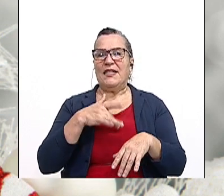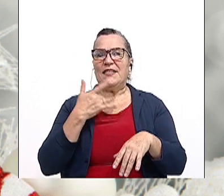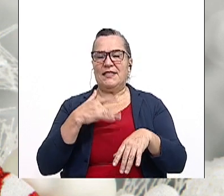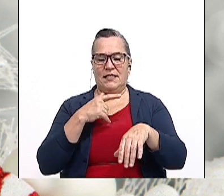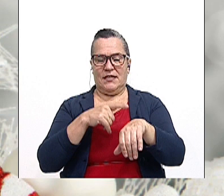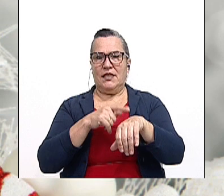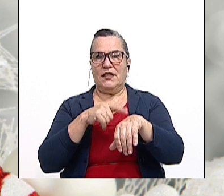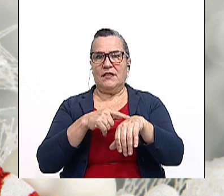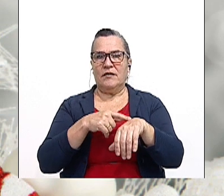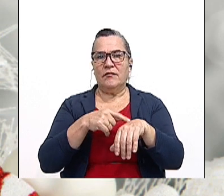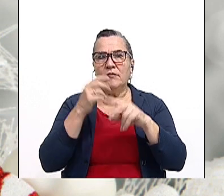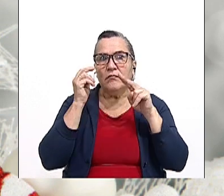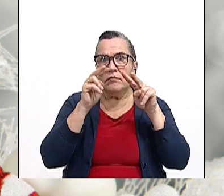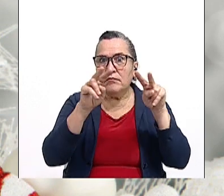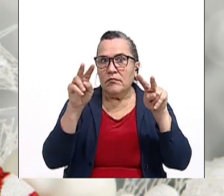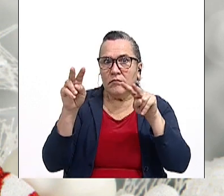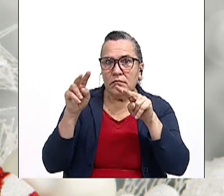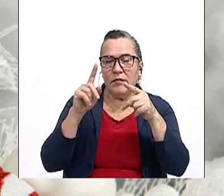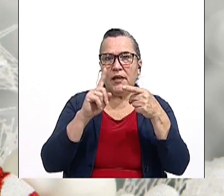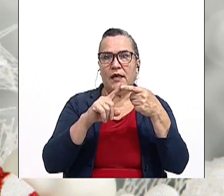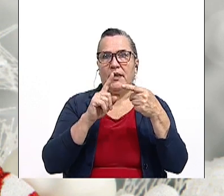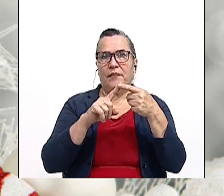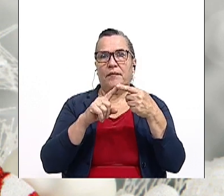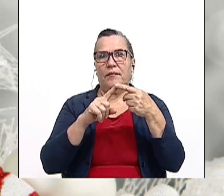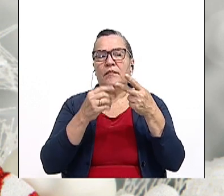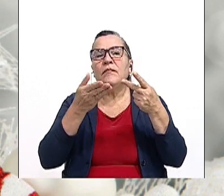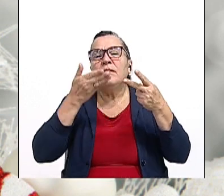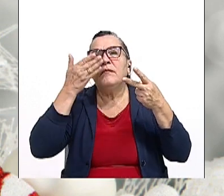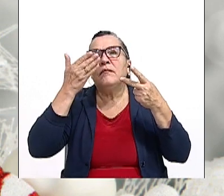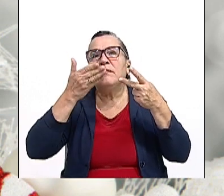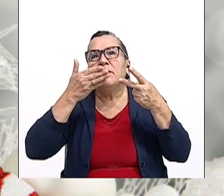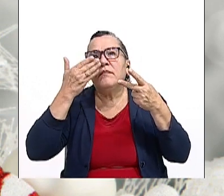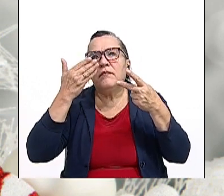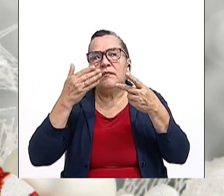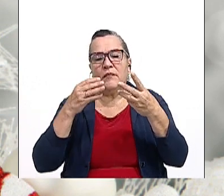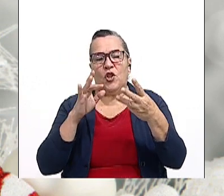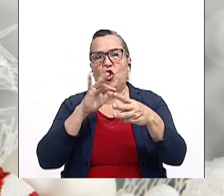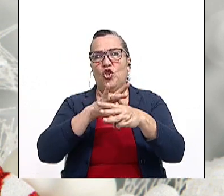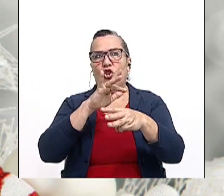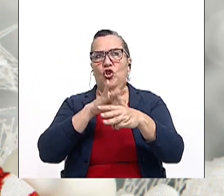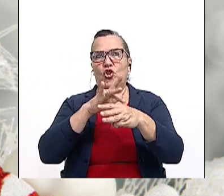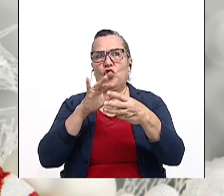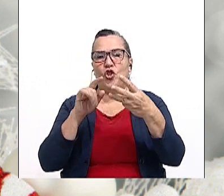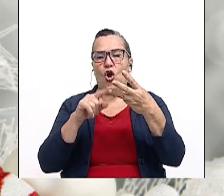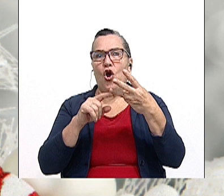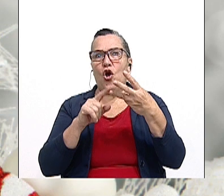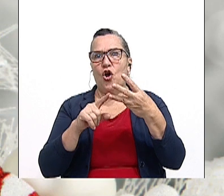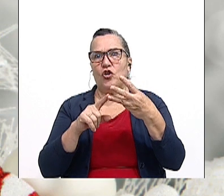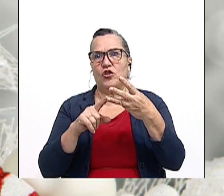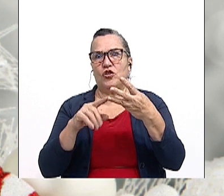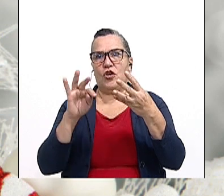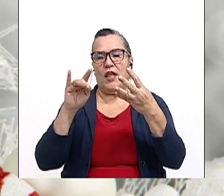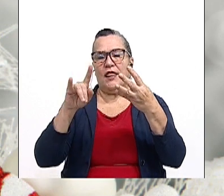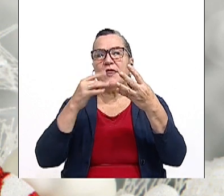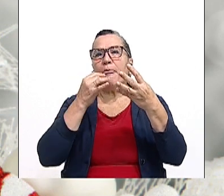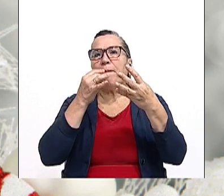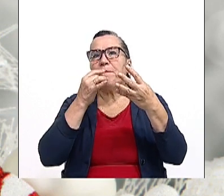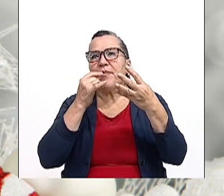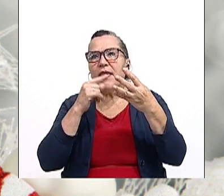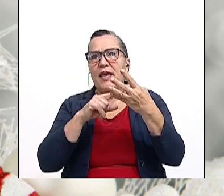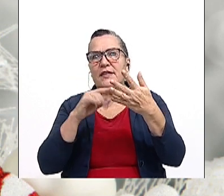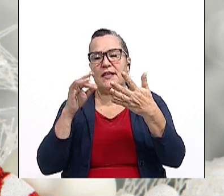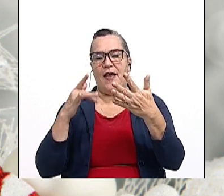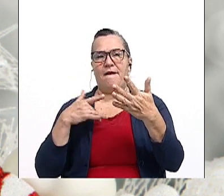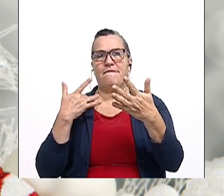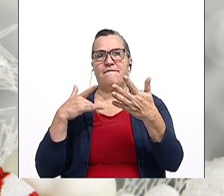senses. Okay, so we see, we smell, we touch, we